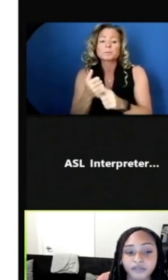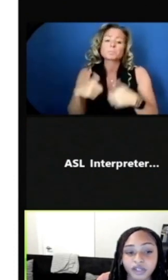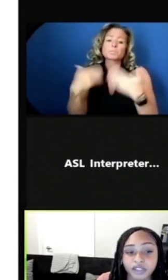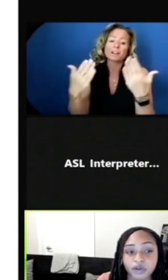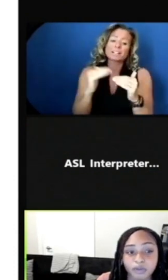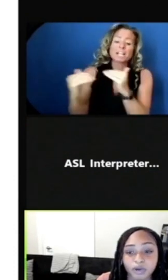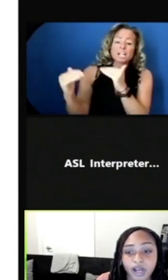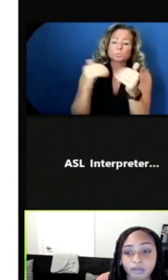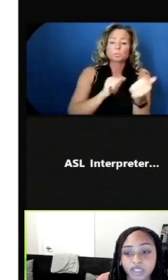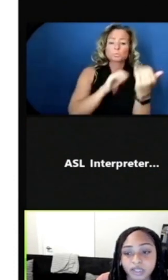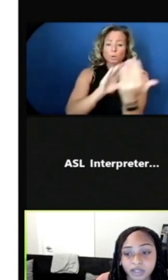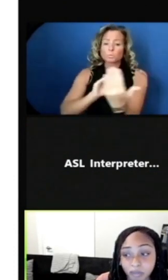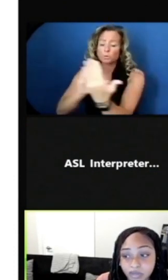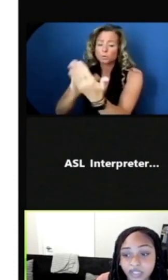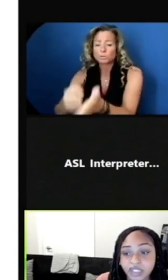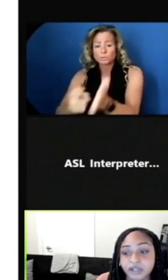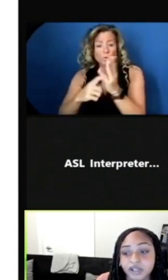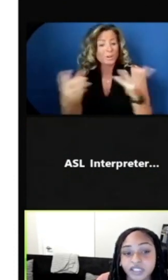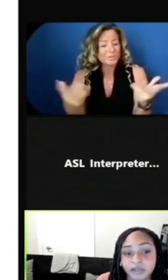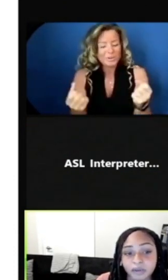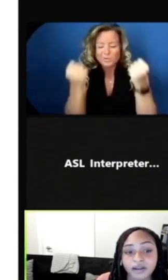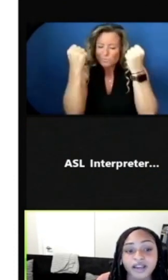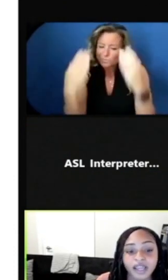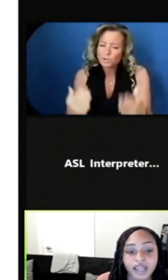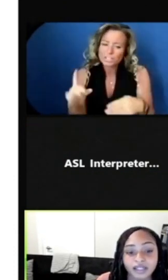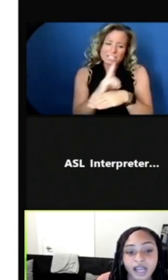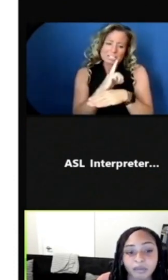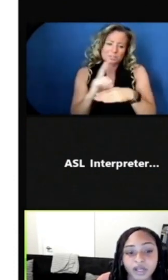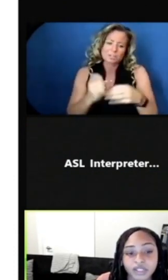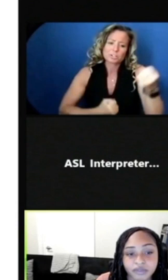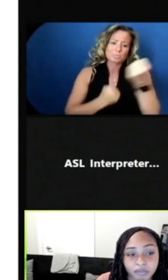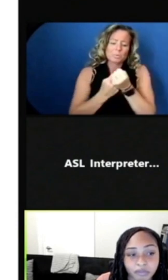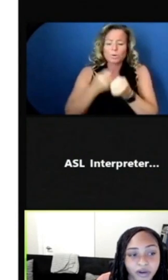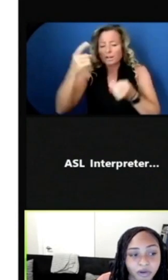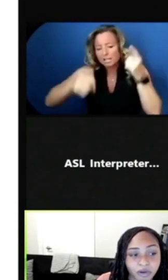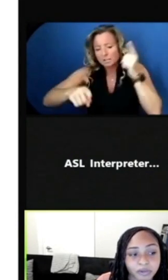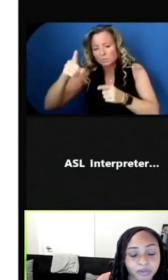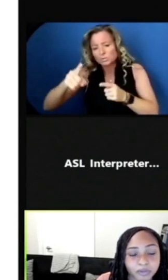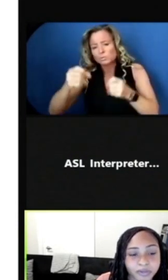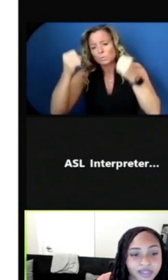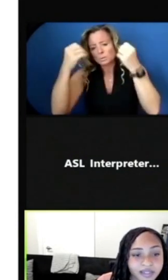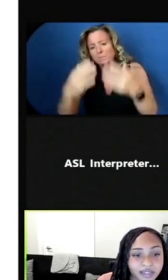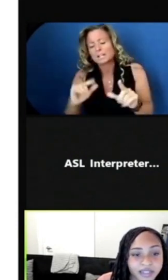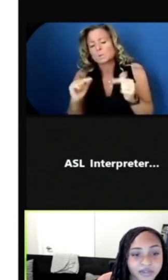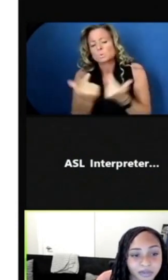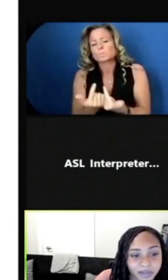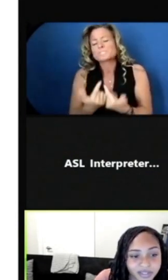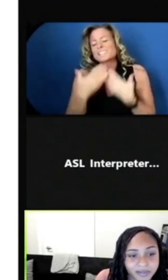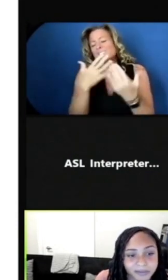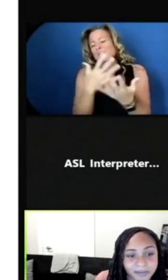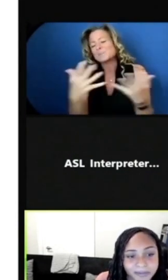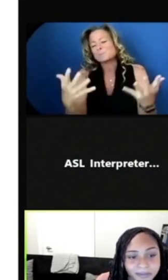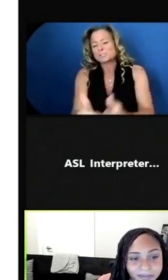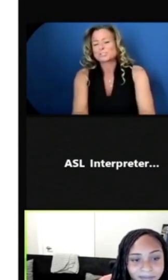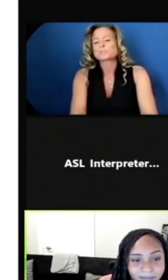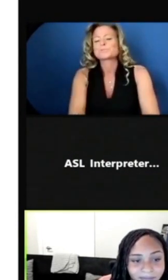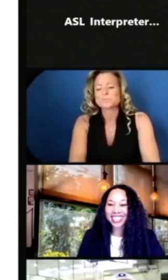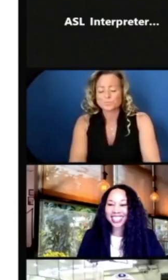are definitely going to require multidisciplinary support and collaboration of multiple groups. Thank you so much.